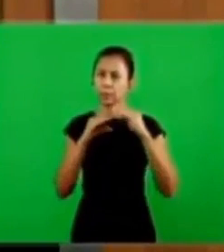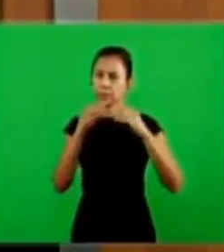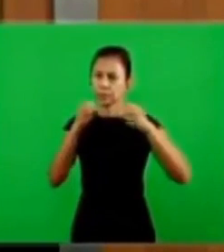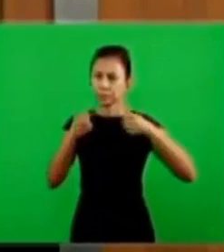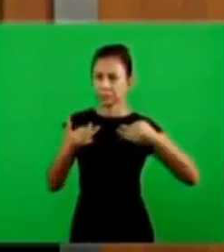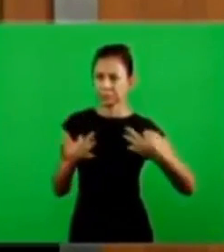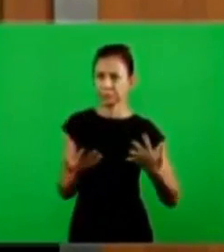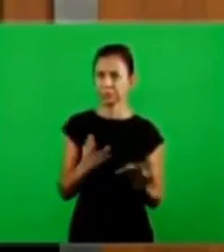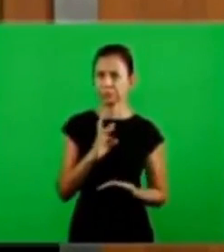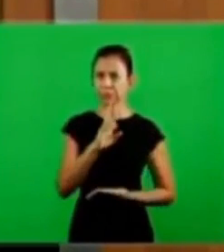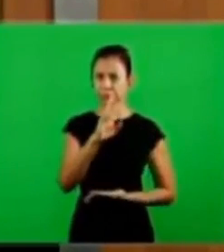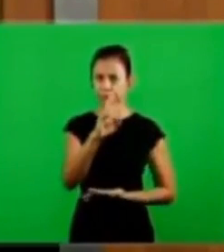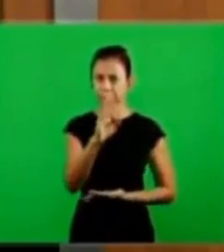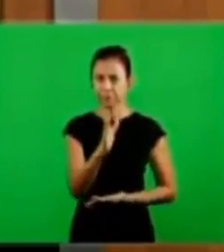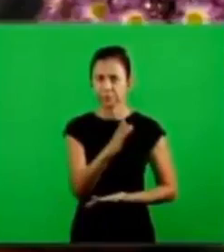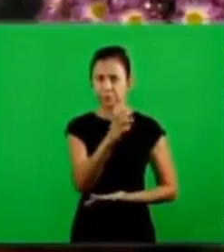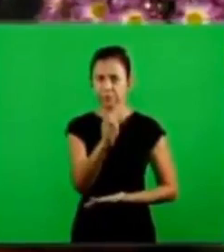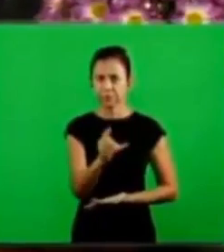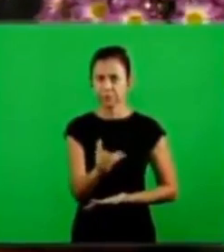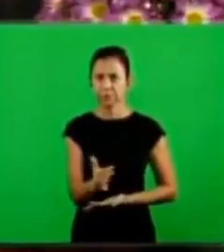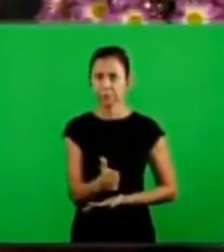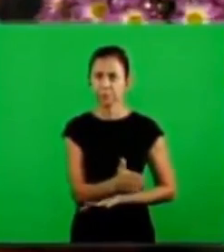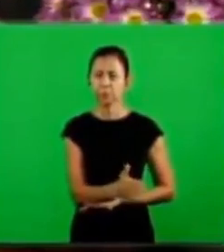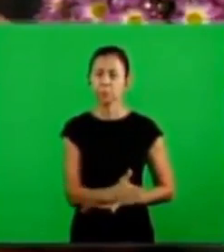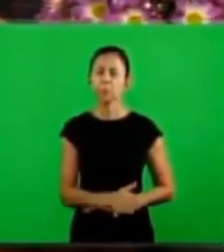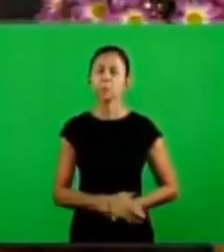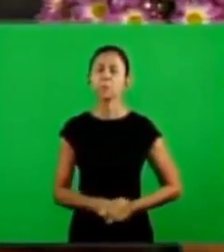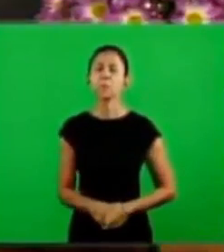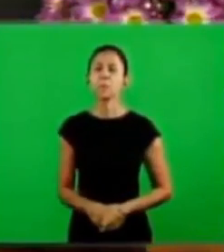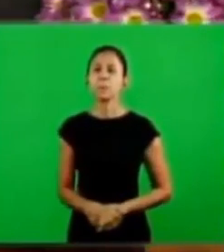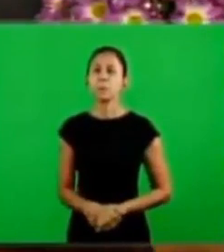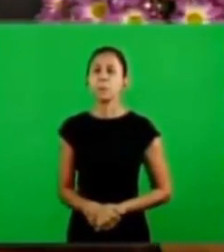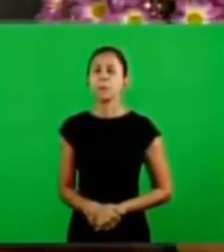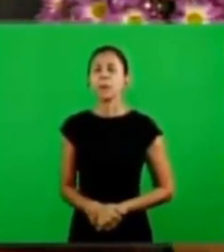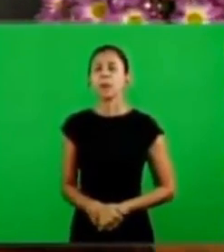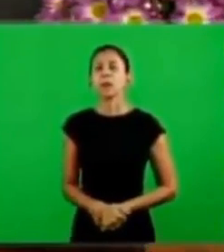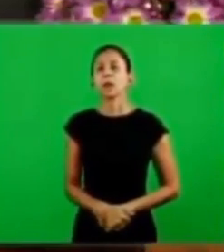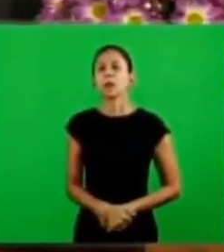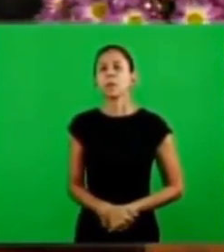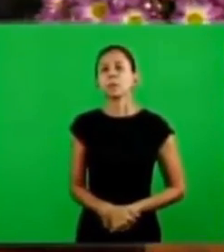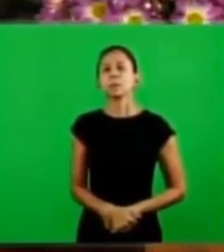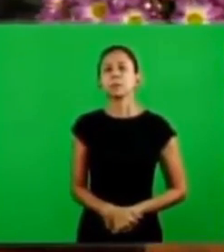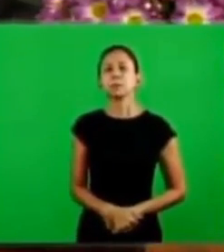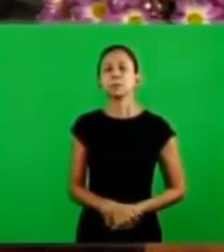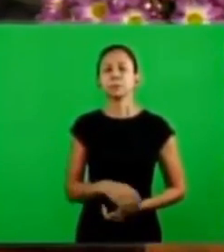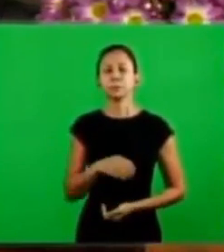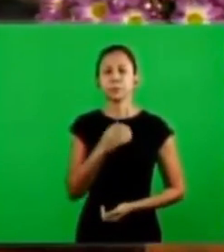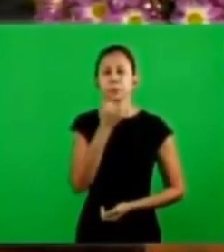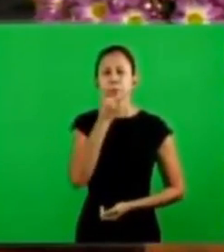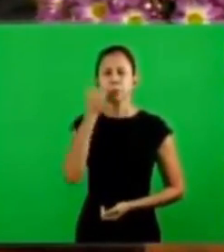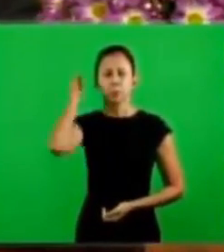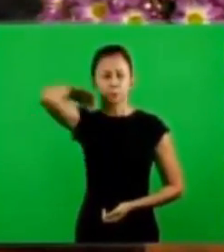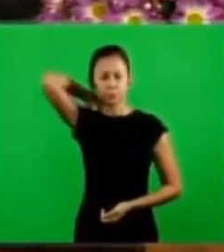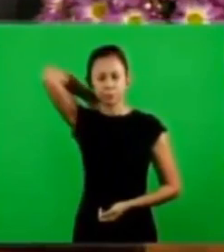Now let's have a small comment for the church.